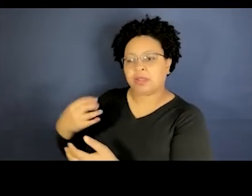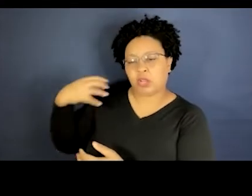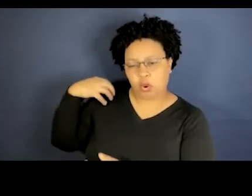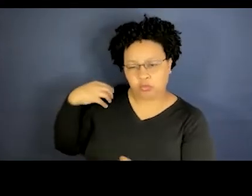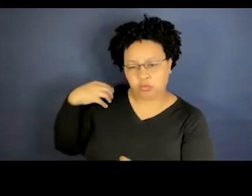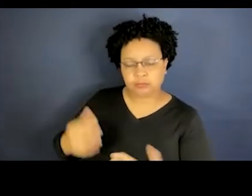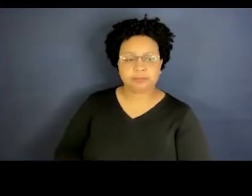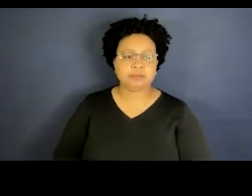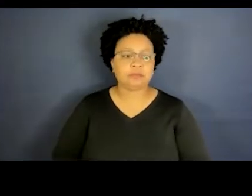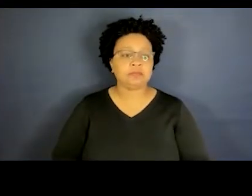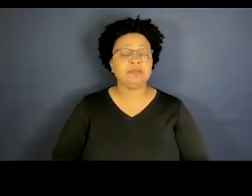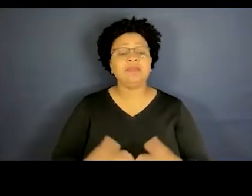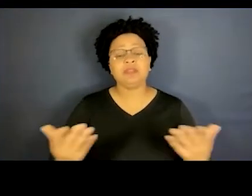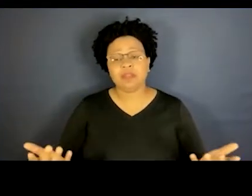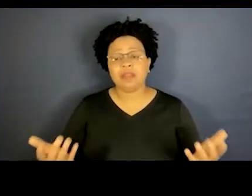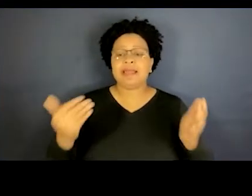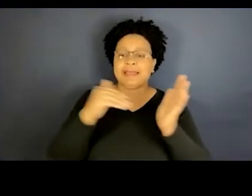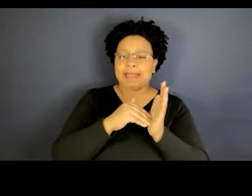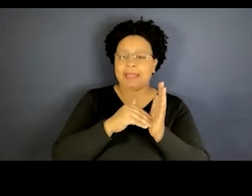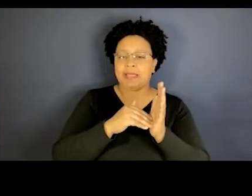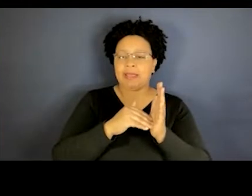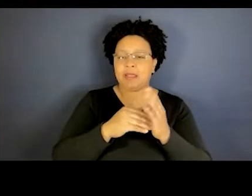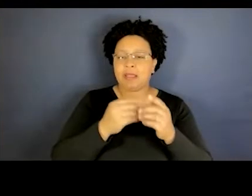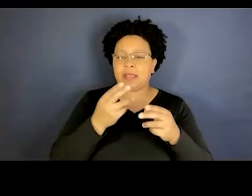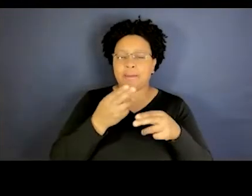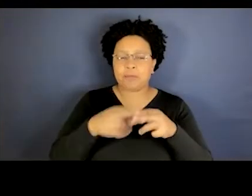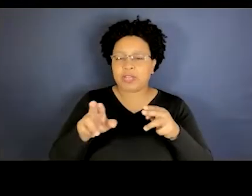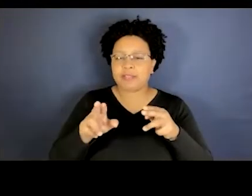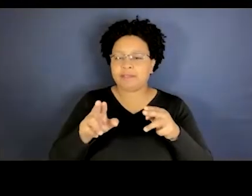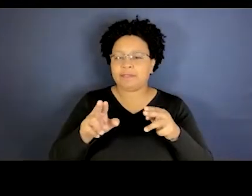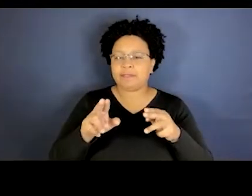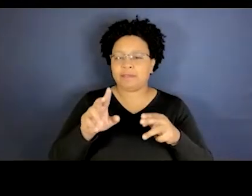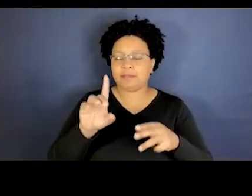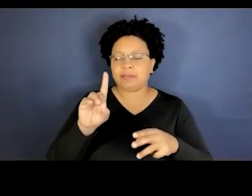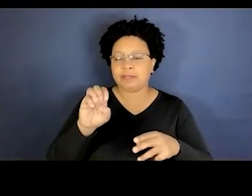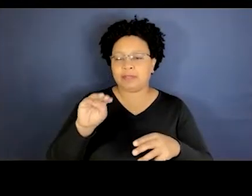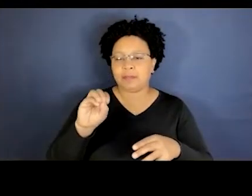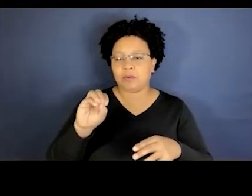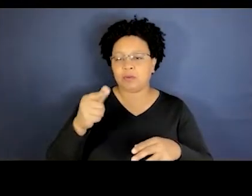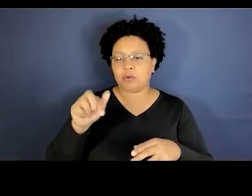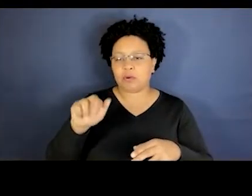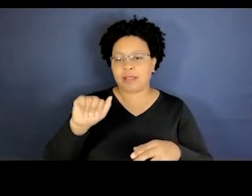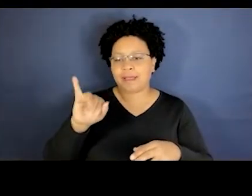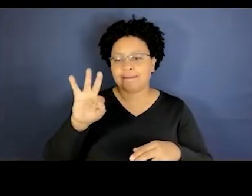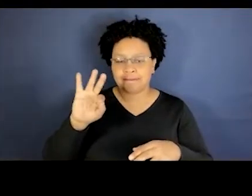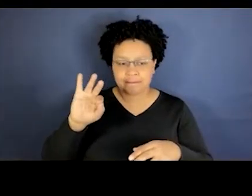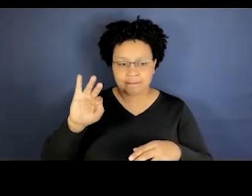So again, brief demographics. So these are the mothers. The average age is about